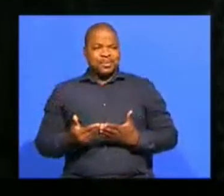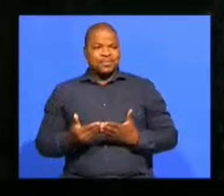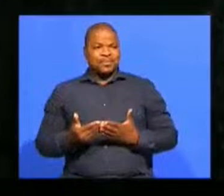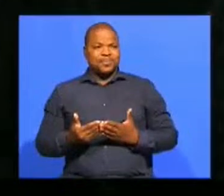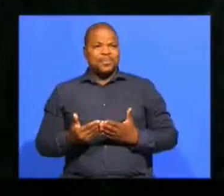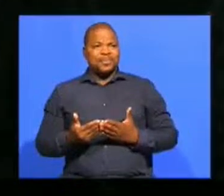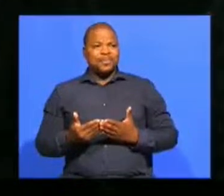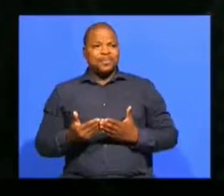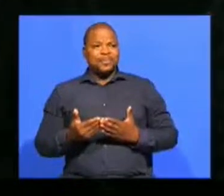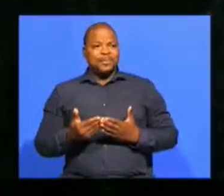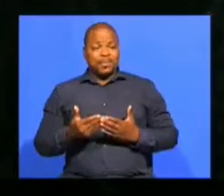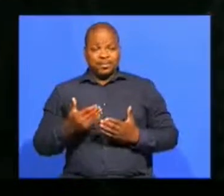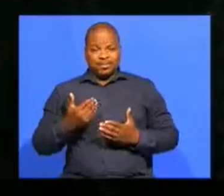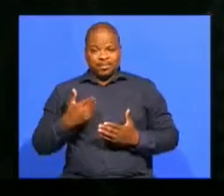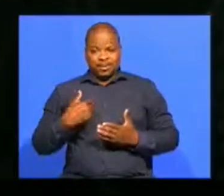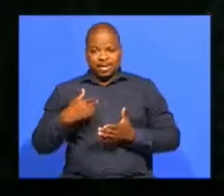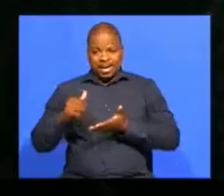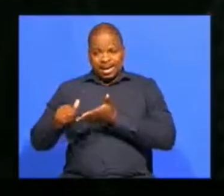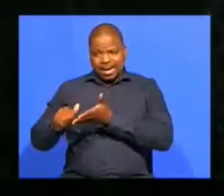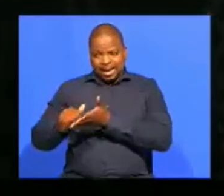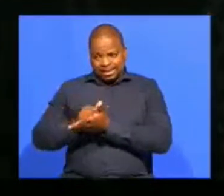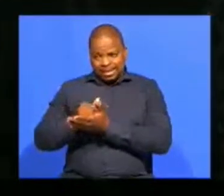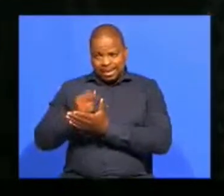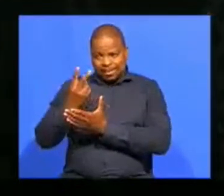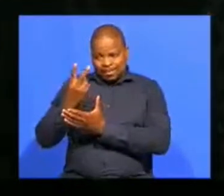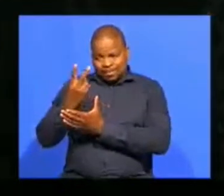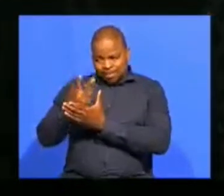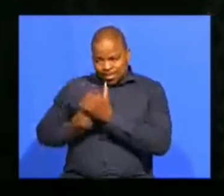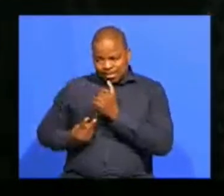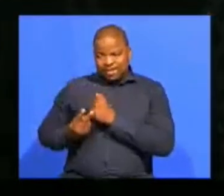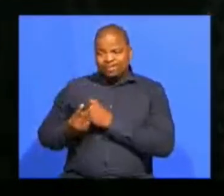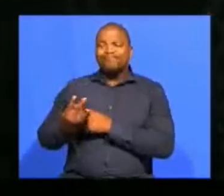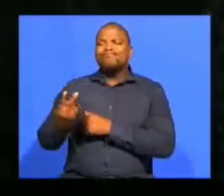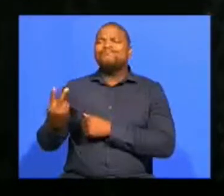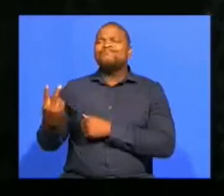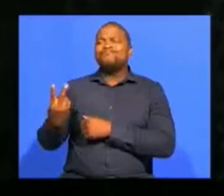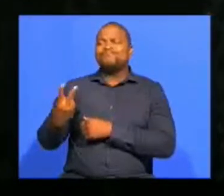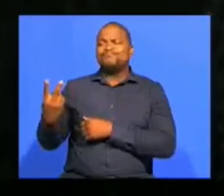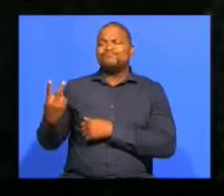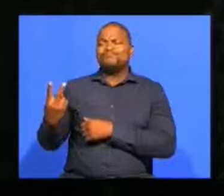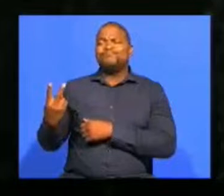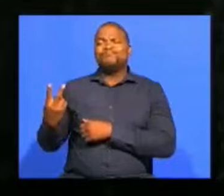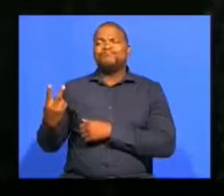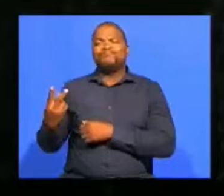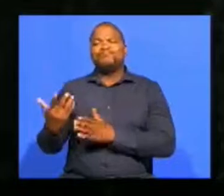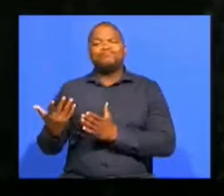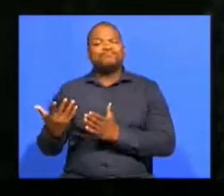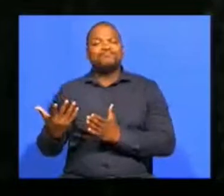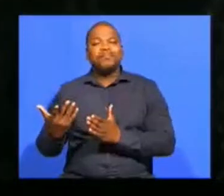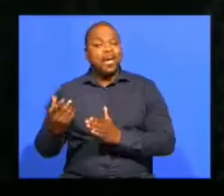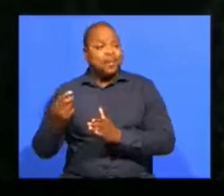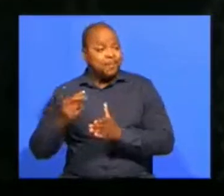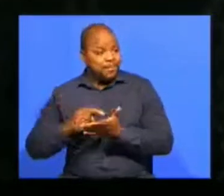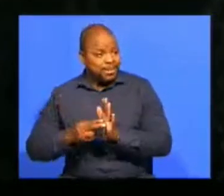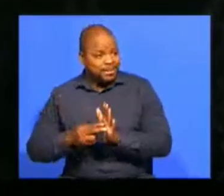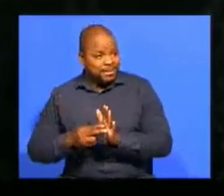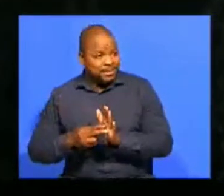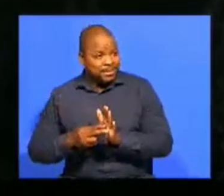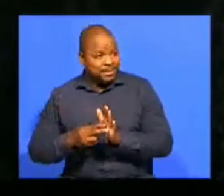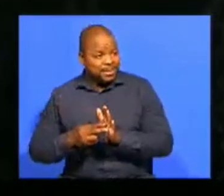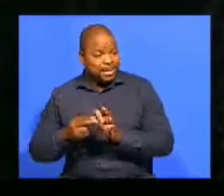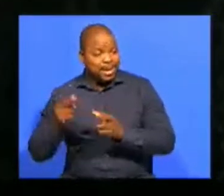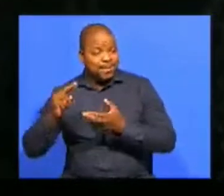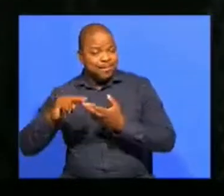think you may have deduced from the answers given both by myself and Prime Minister Davis that